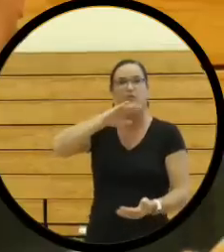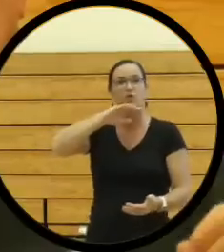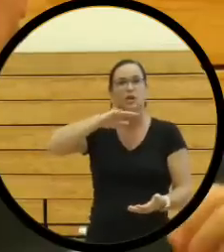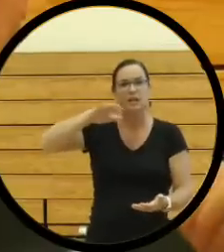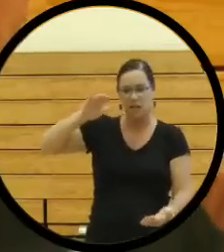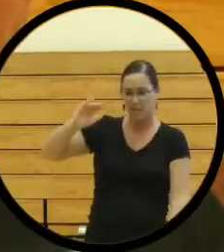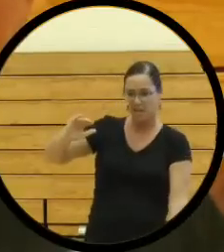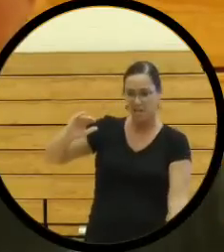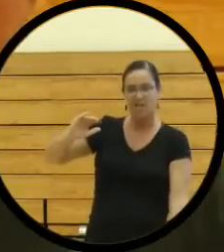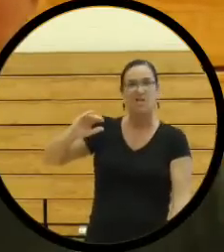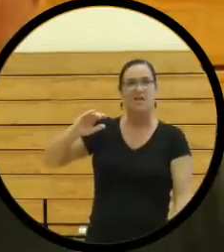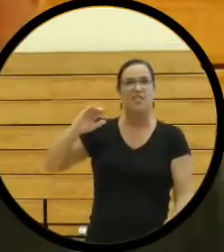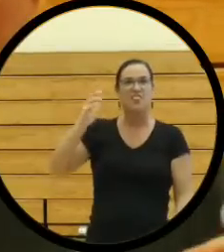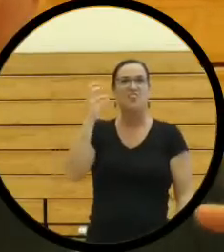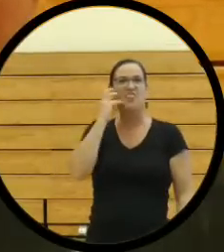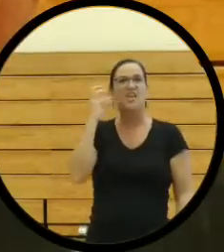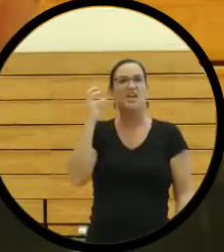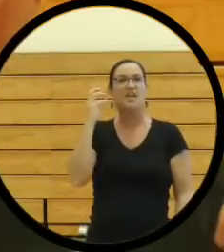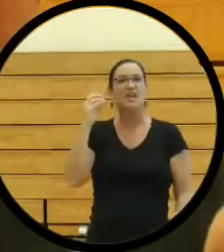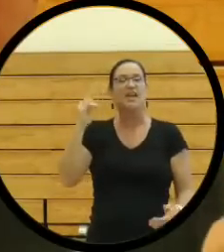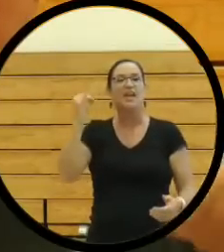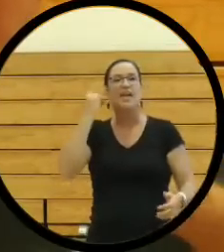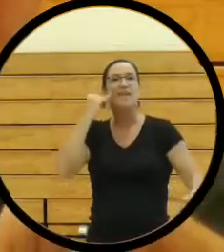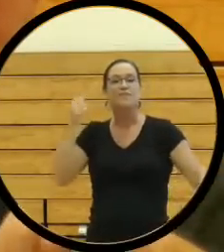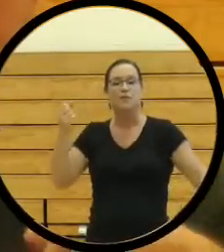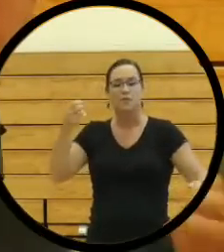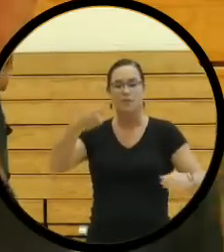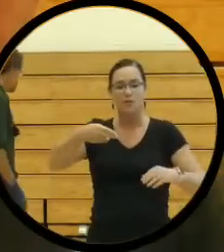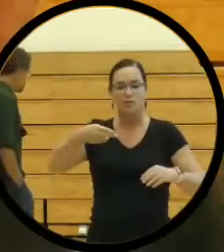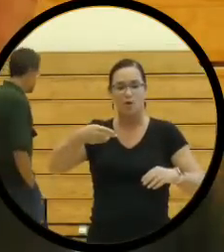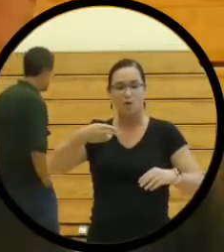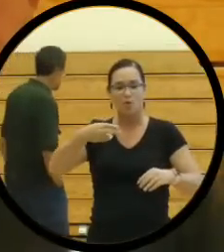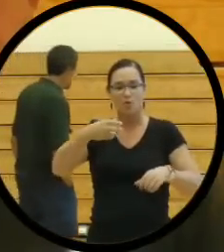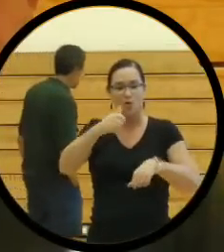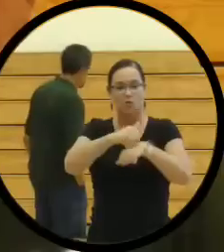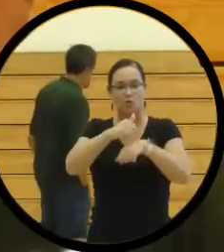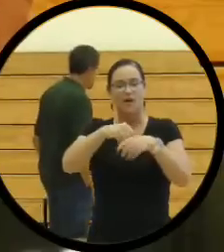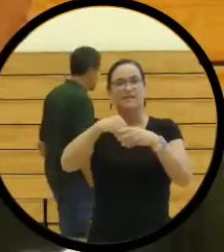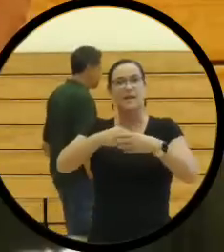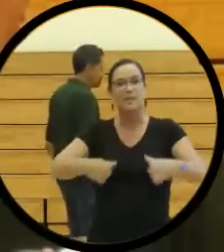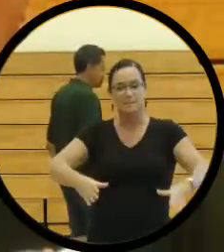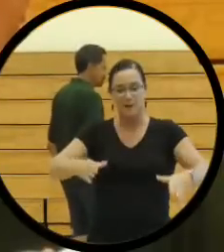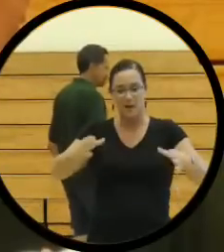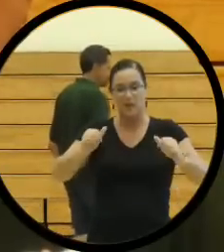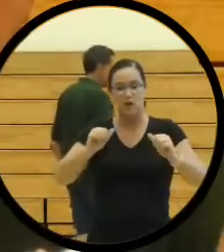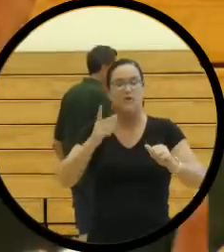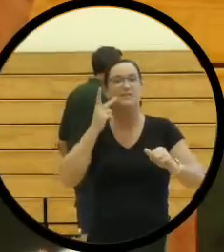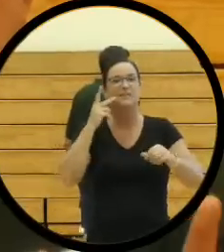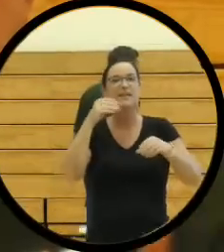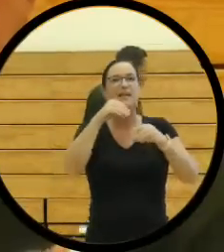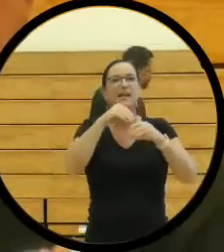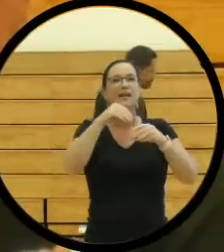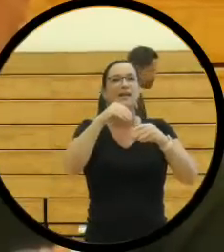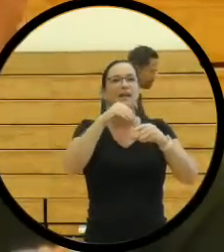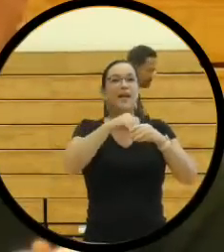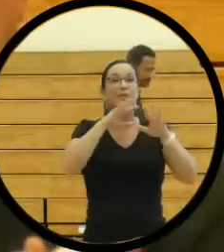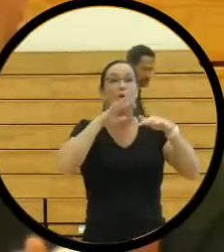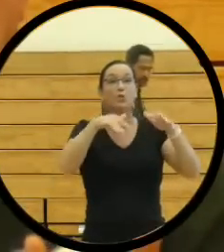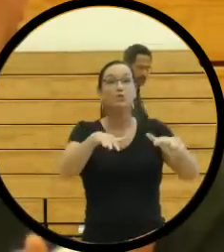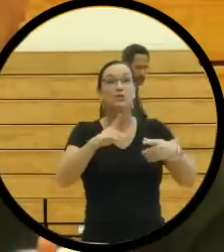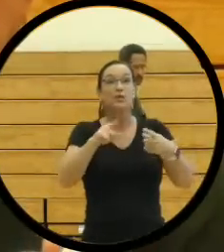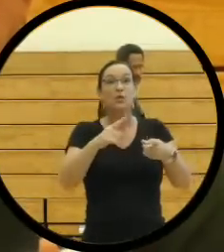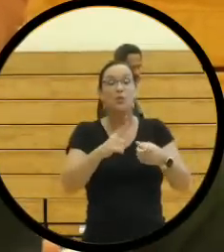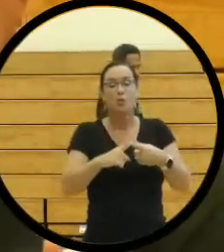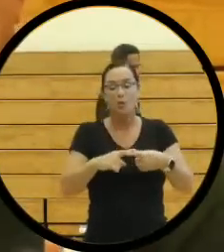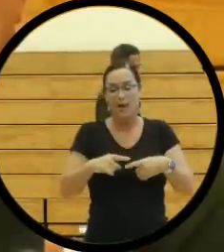that, if you've ever thrown rocks in a bucket and you can throw them, you can watch, and you can watch this at the ocean too, when a wave bounces off something,